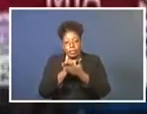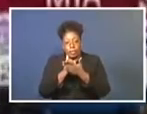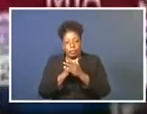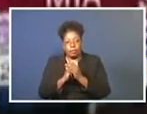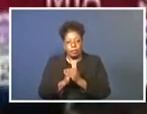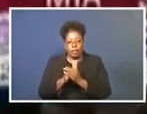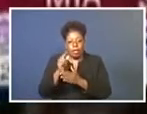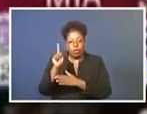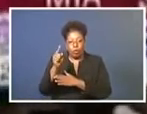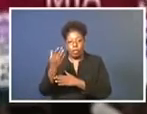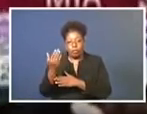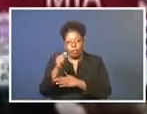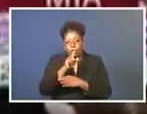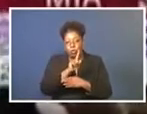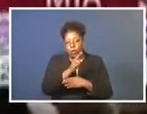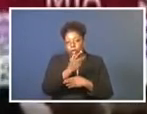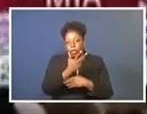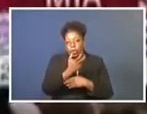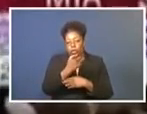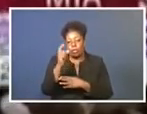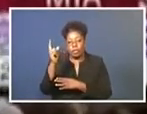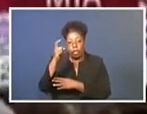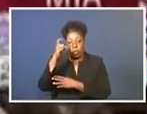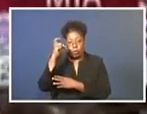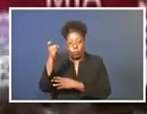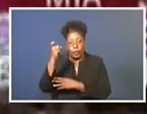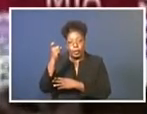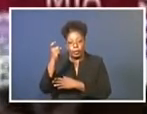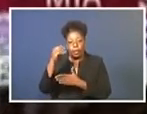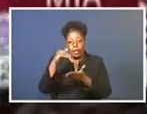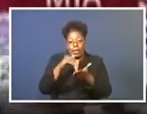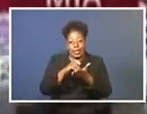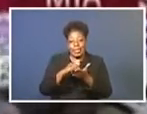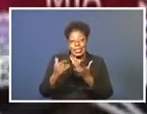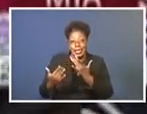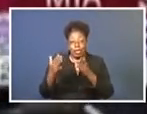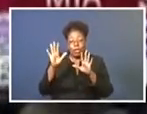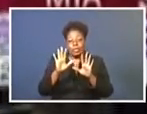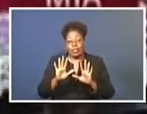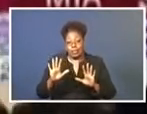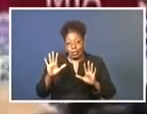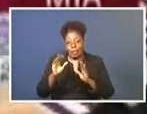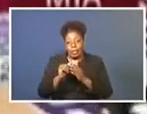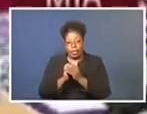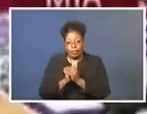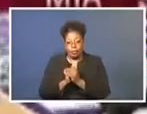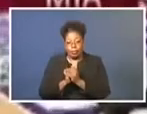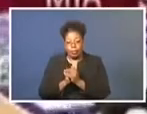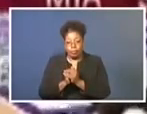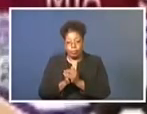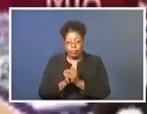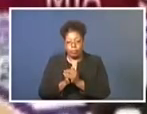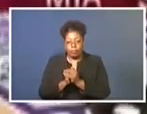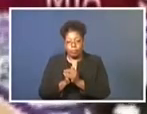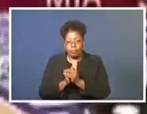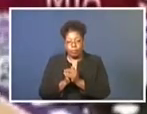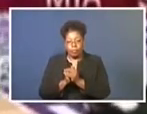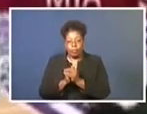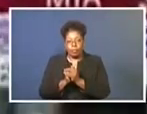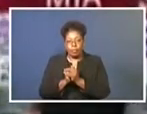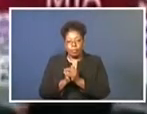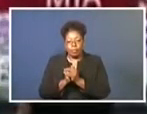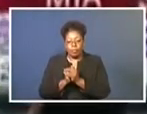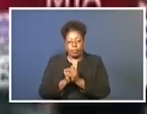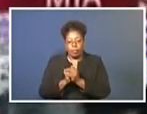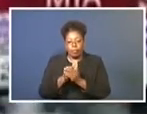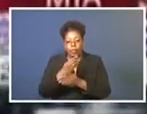their 115-113 win over the Miami Heat on Sunday, improving to 16-22 on the season. Buddy buckets on